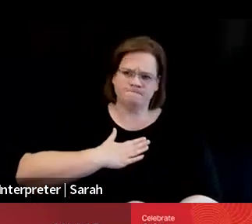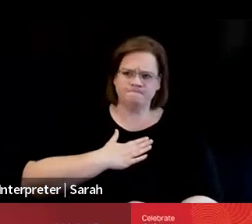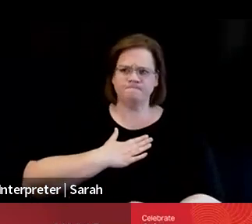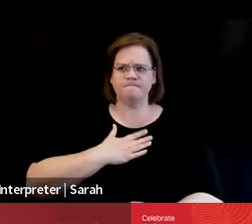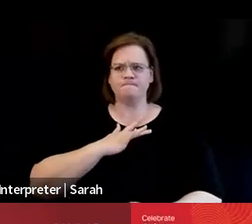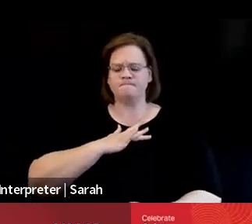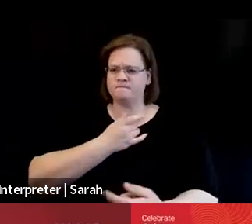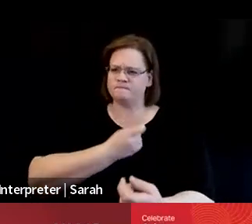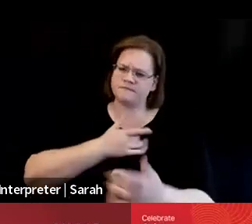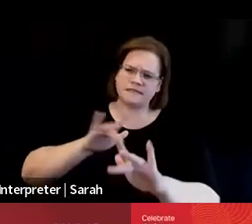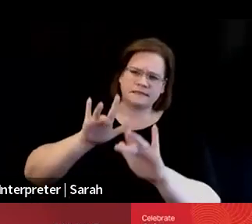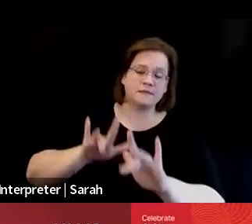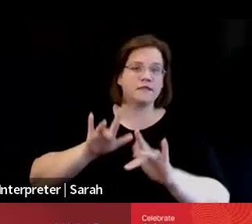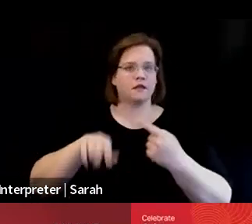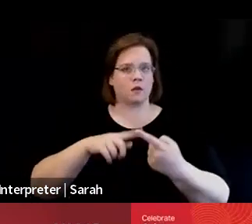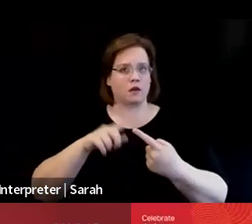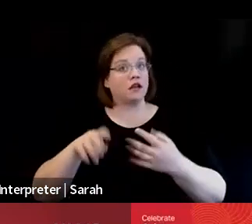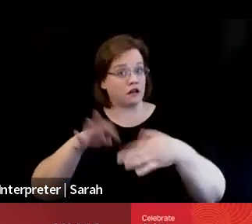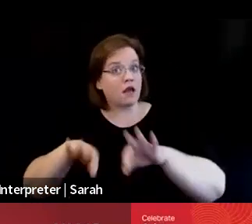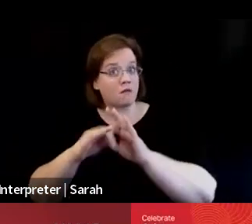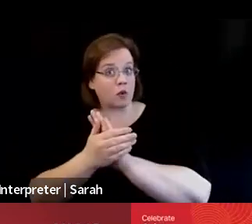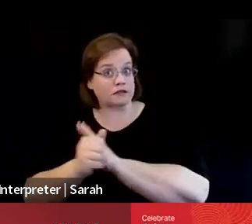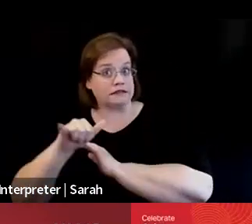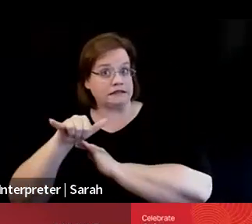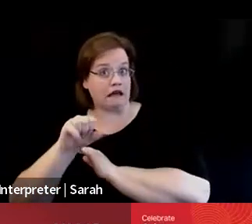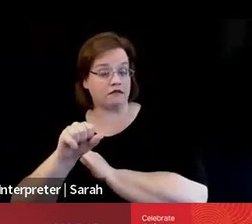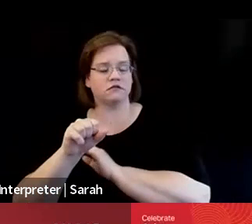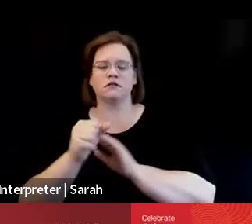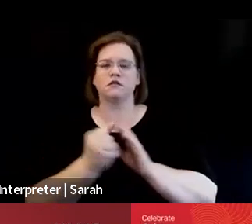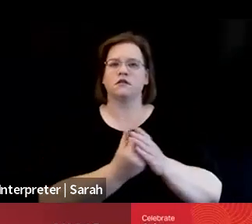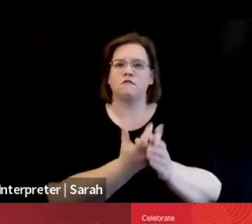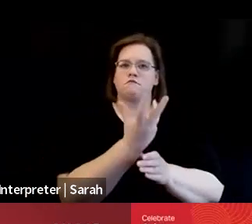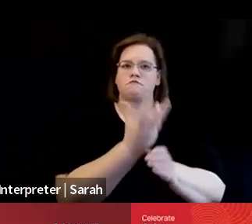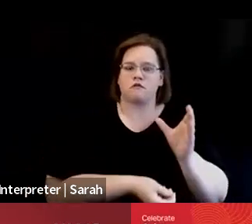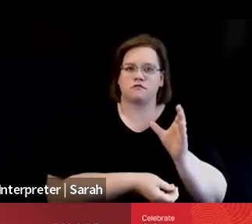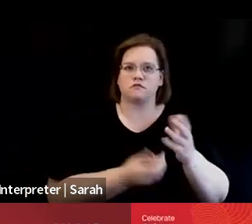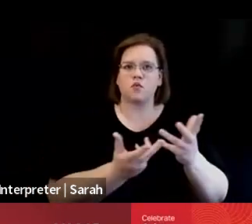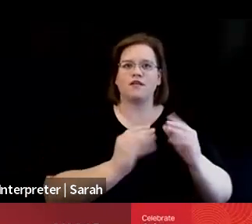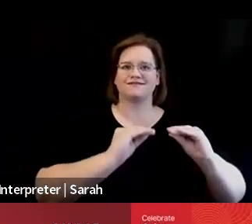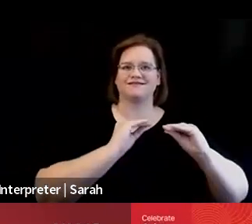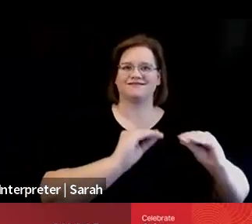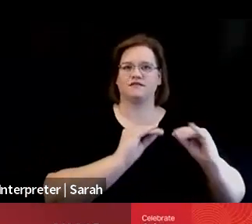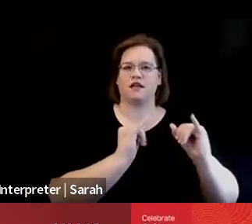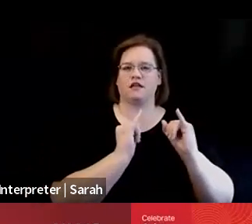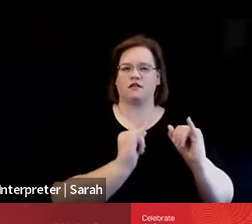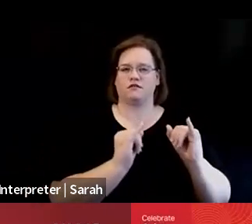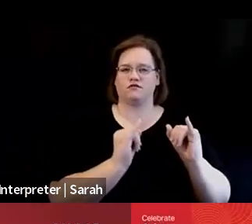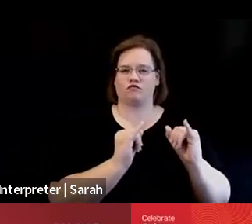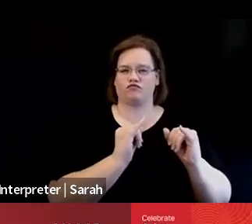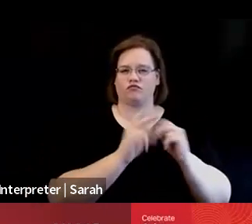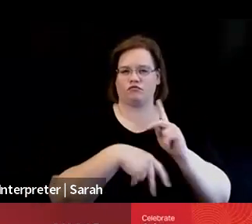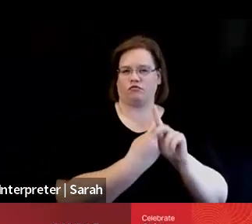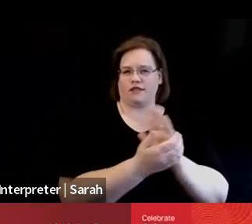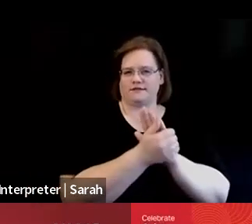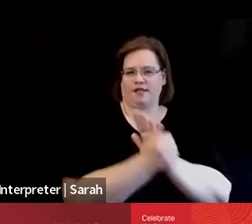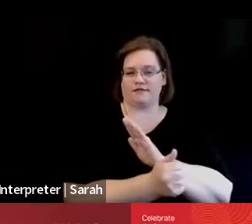incredibly important skills. What we see missing are those instructional communication skills, right? So how do